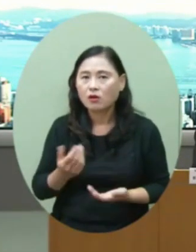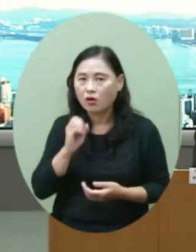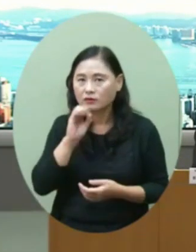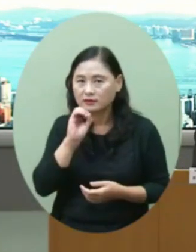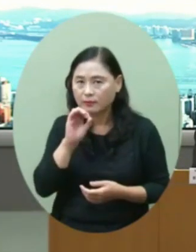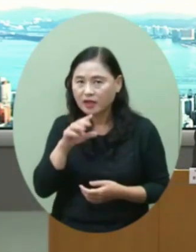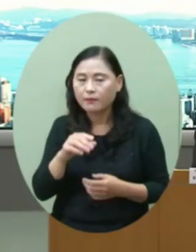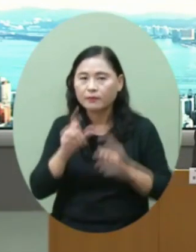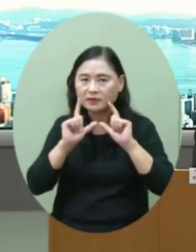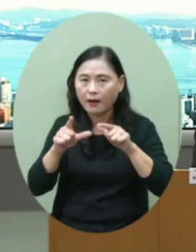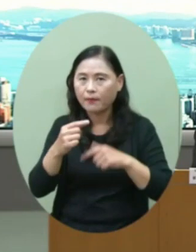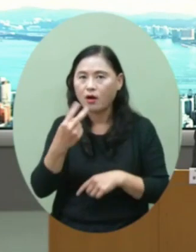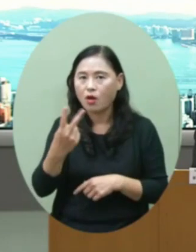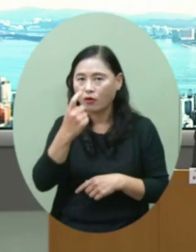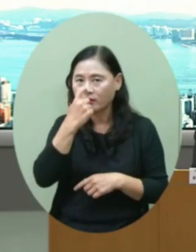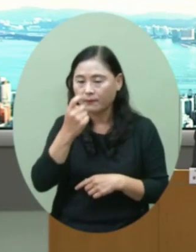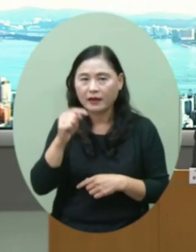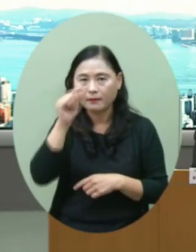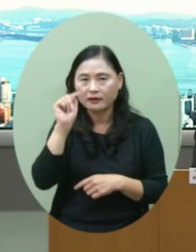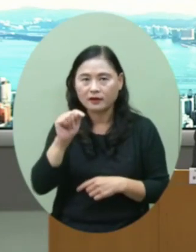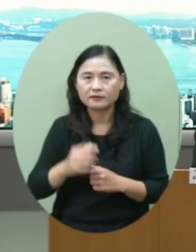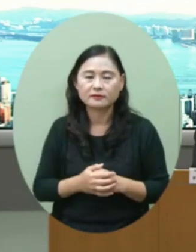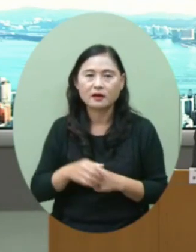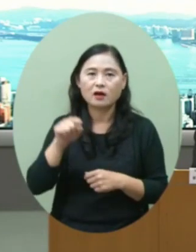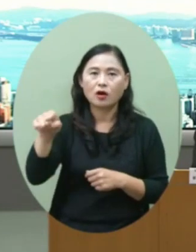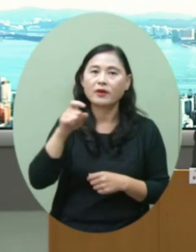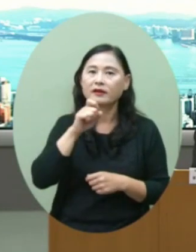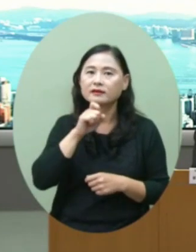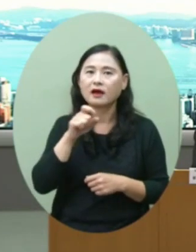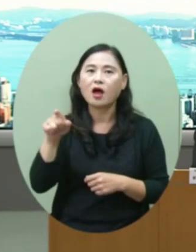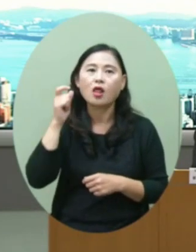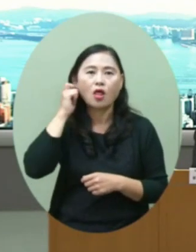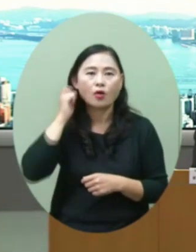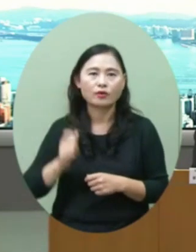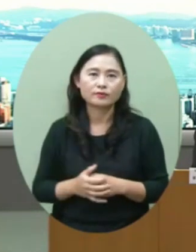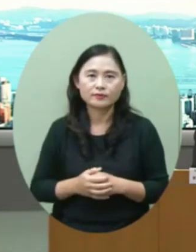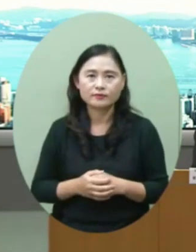Any on that side? The lady at the back, please.